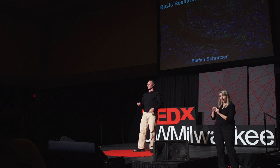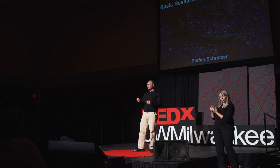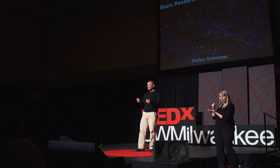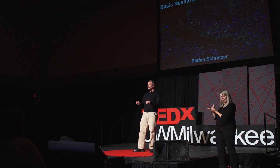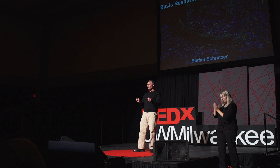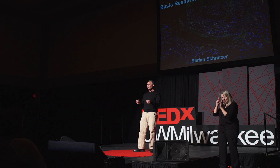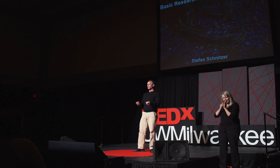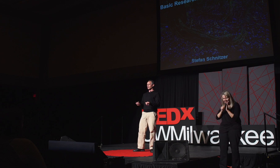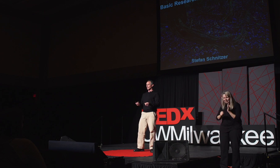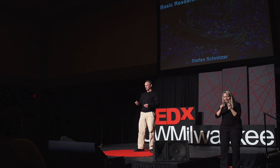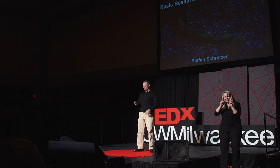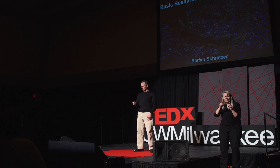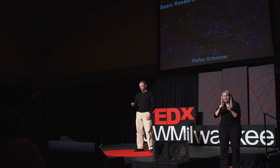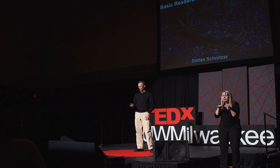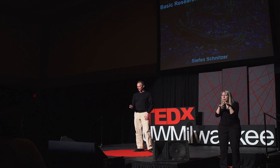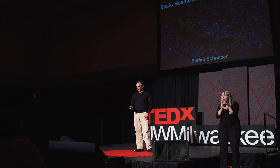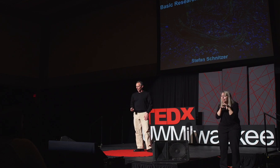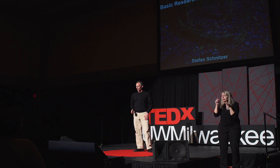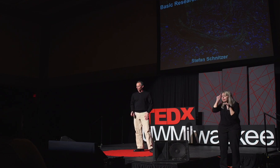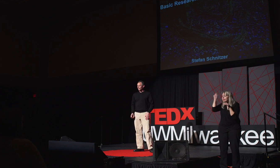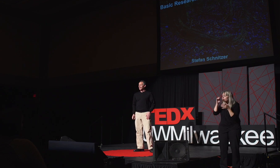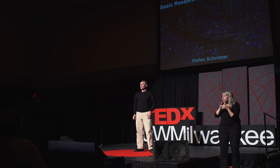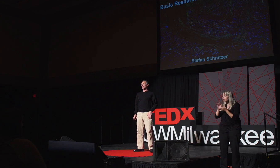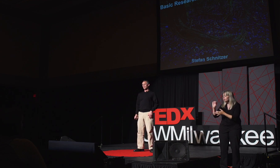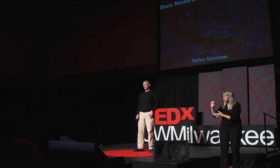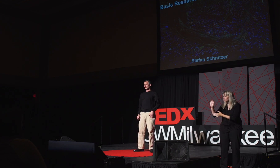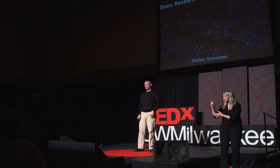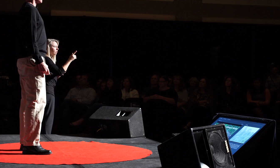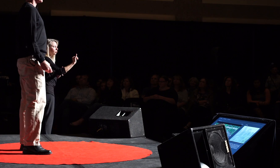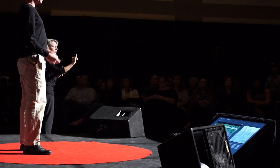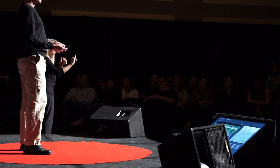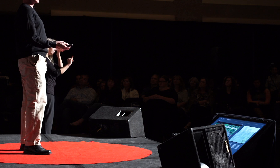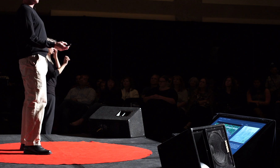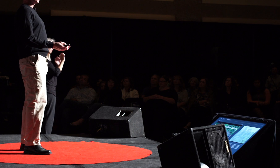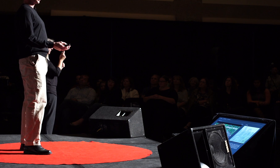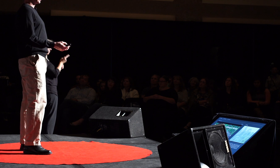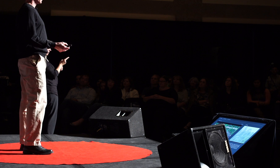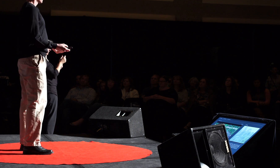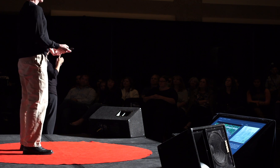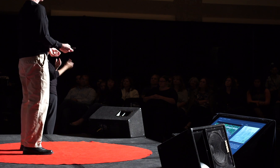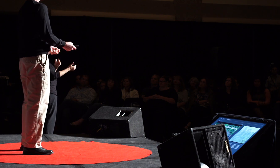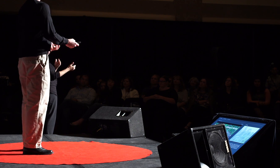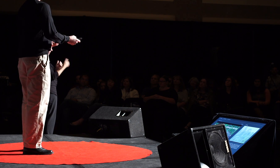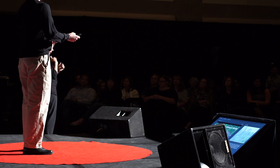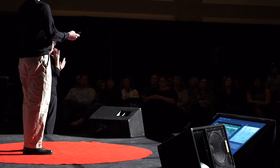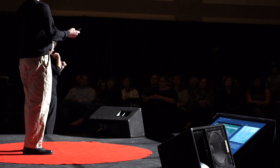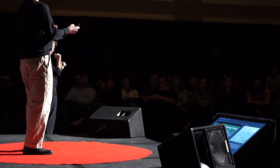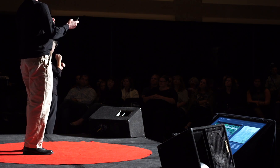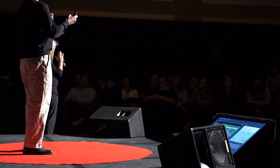by testing basic theory and ecology. Over the next ten minutes, I hope to be able to convince you that